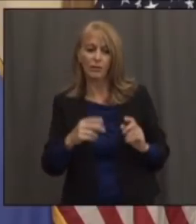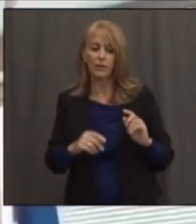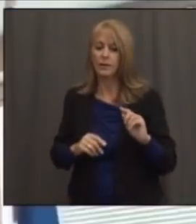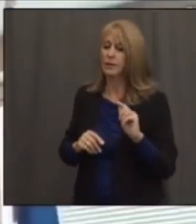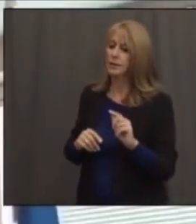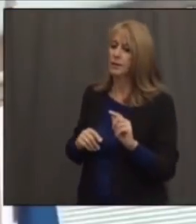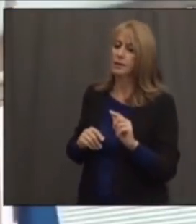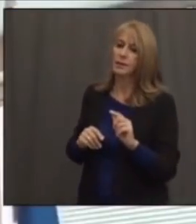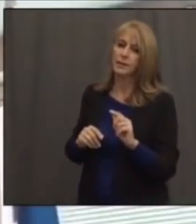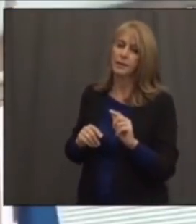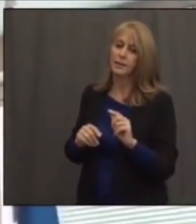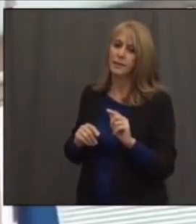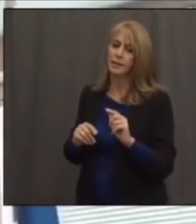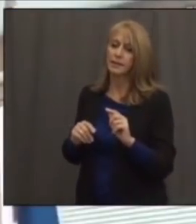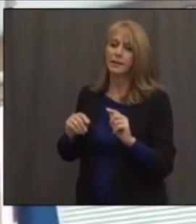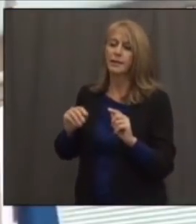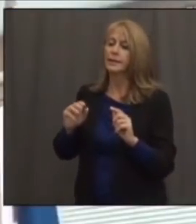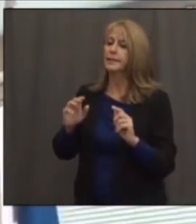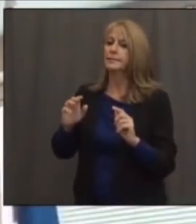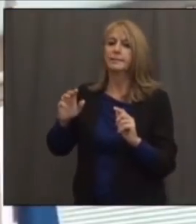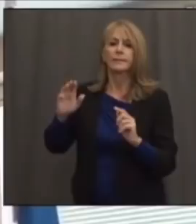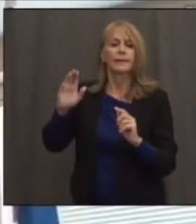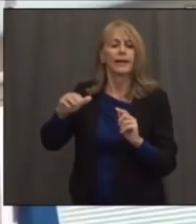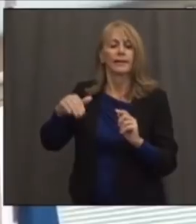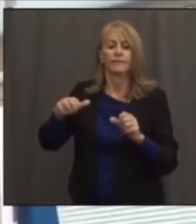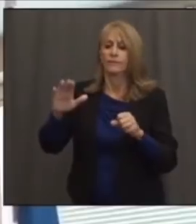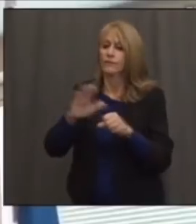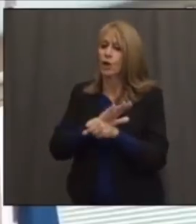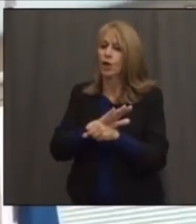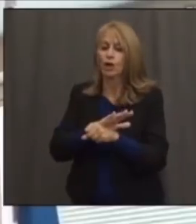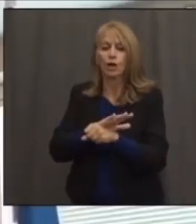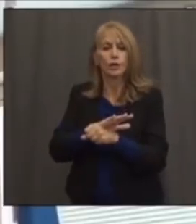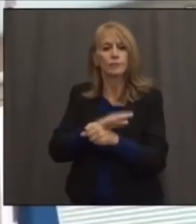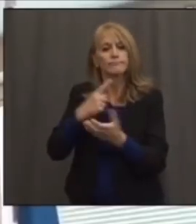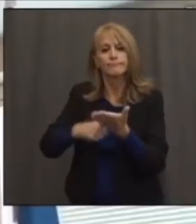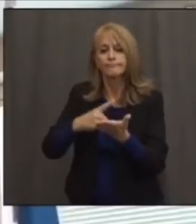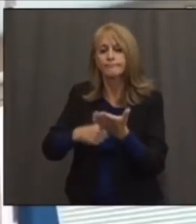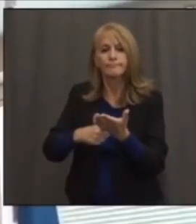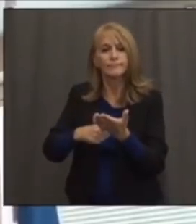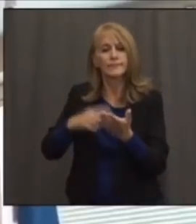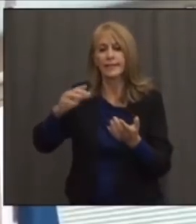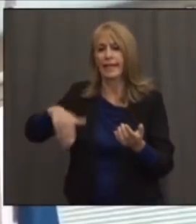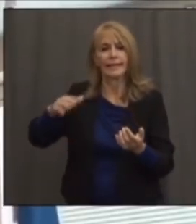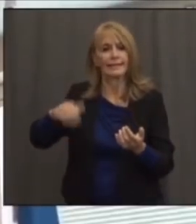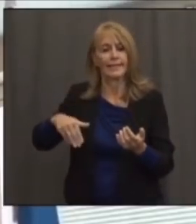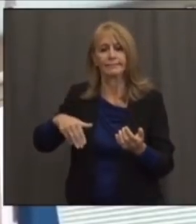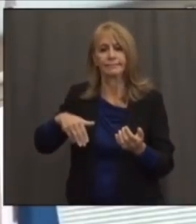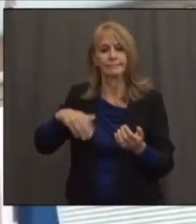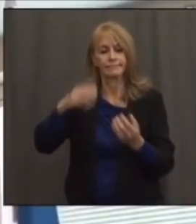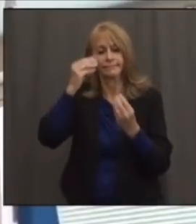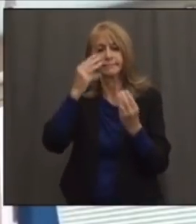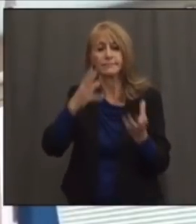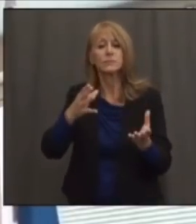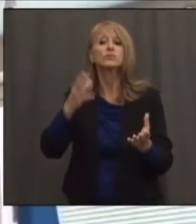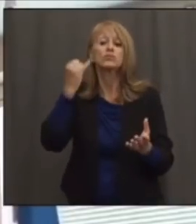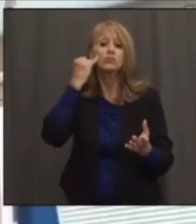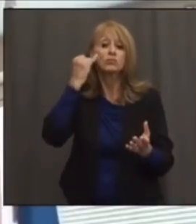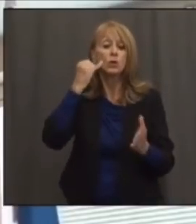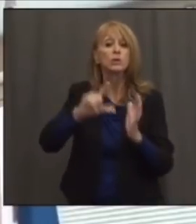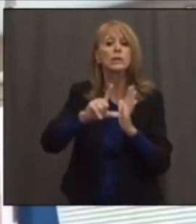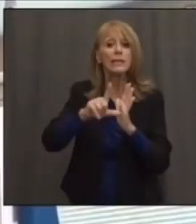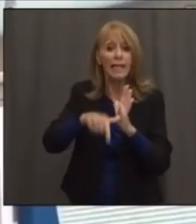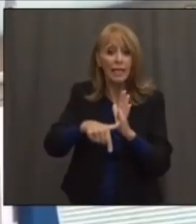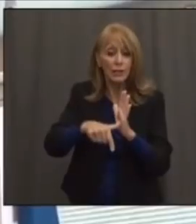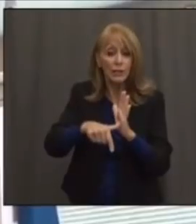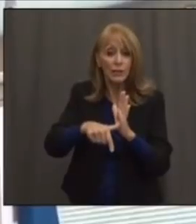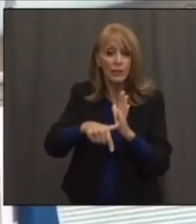not really well defined yet, so it's not something that we could easily make reportable at this point in time. If it becomes something that's